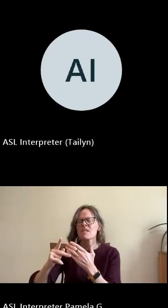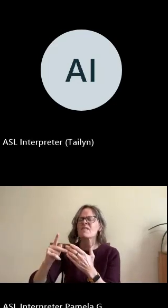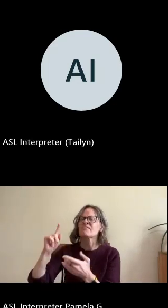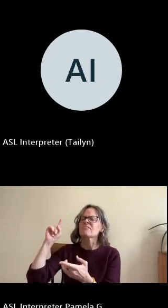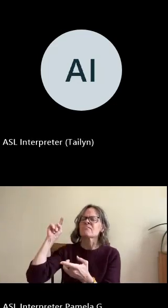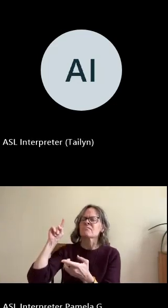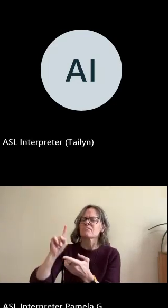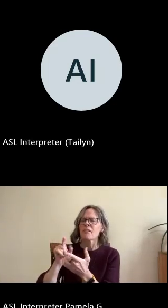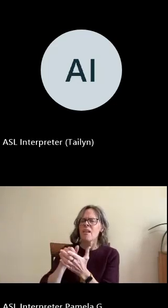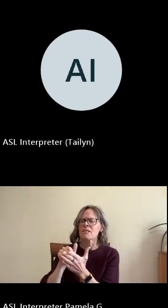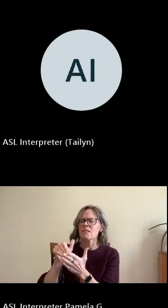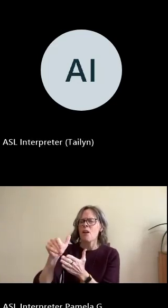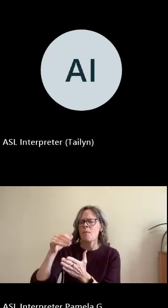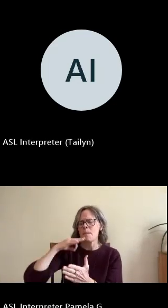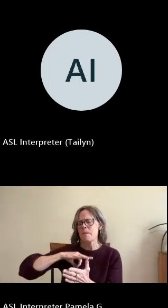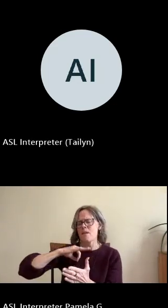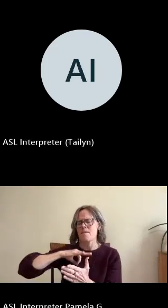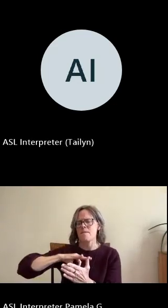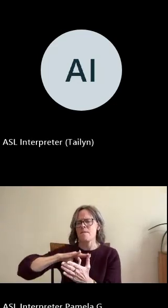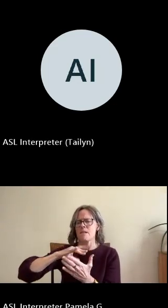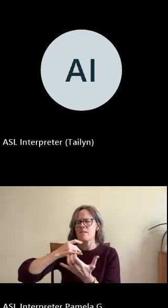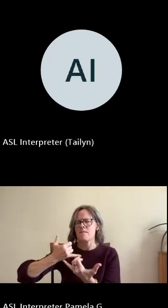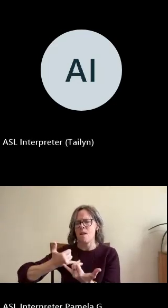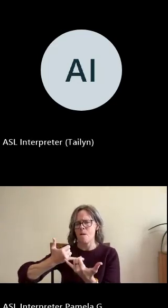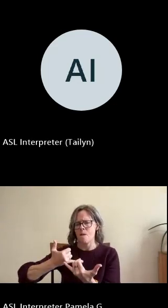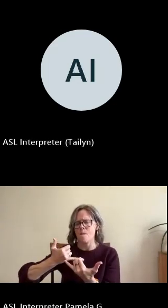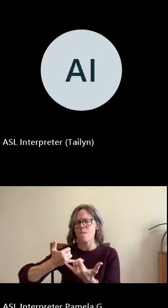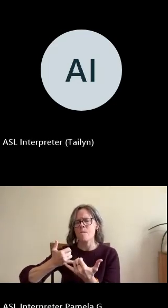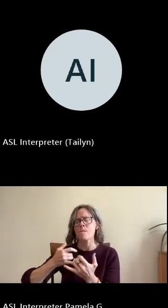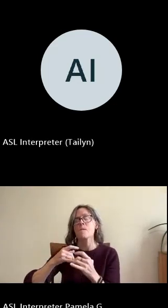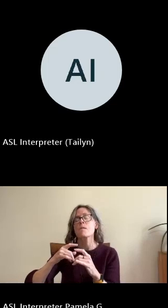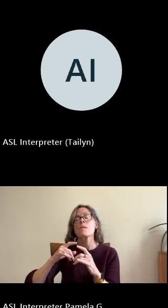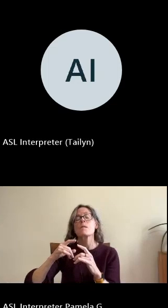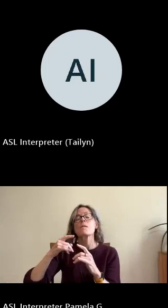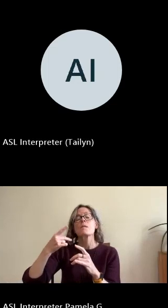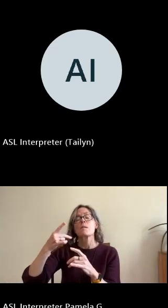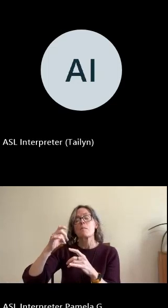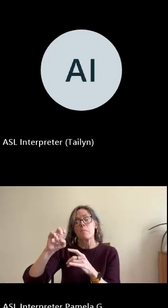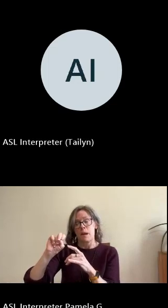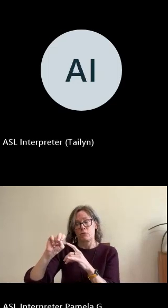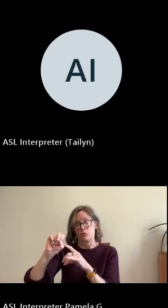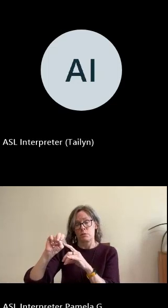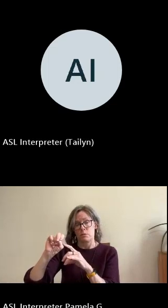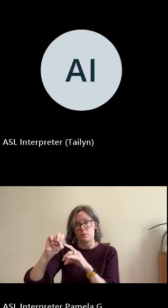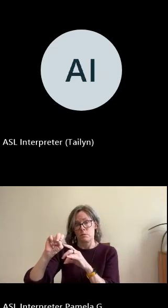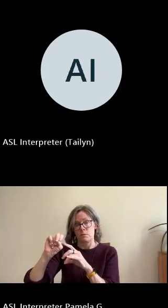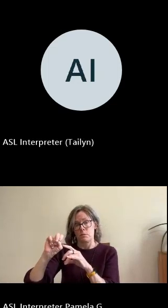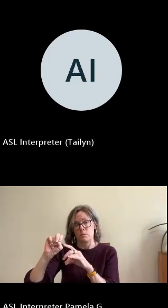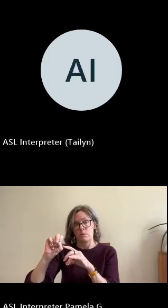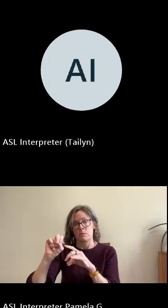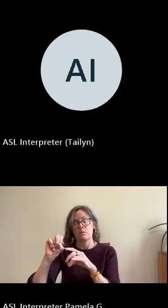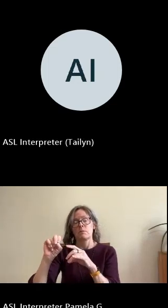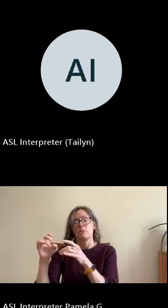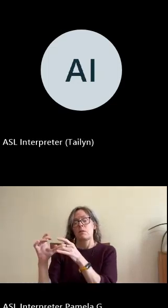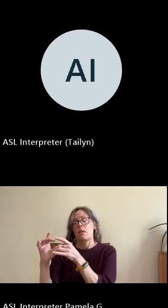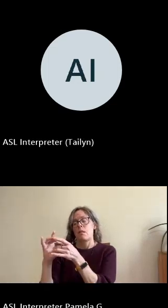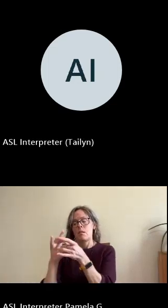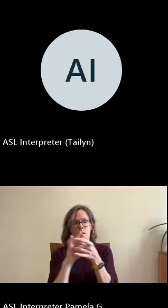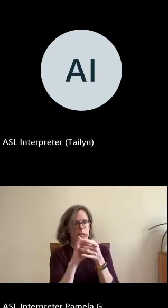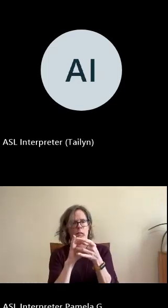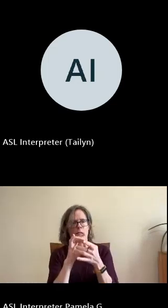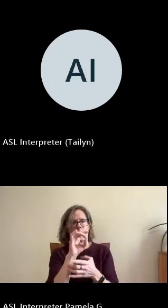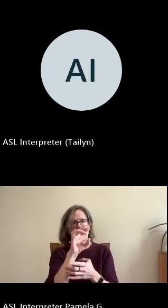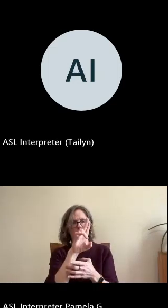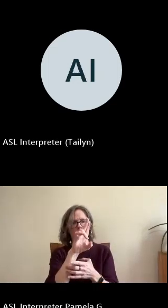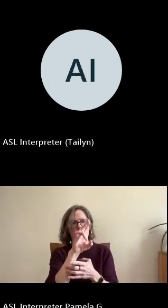in workplaces. You will see a direct correlation of having a pension and having a union, because unions can be that